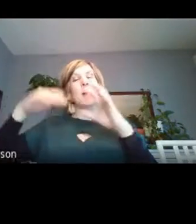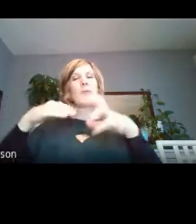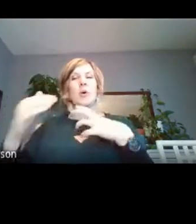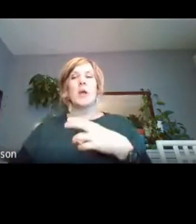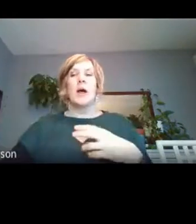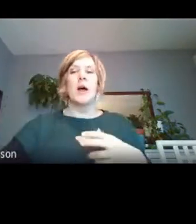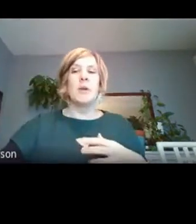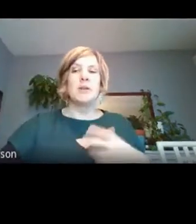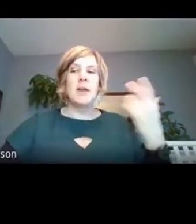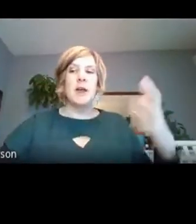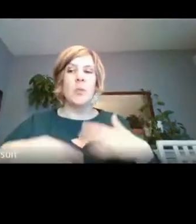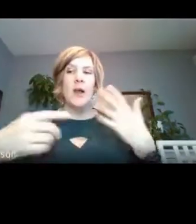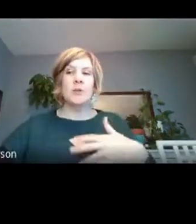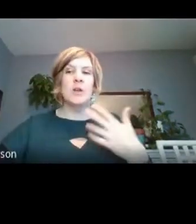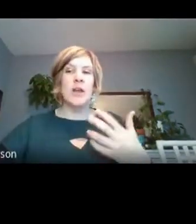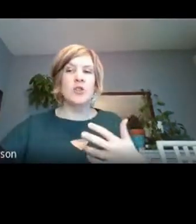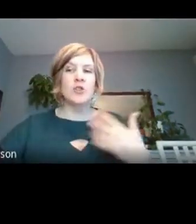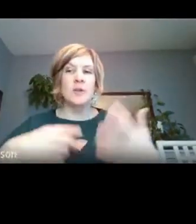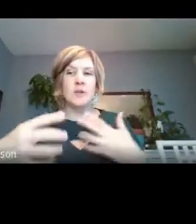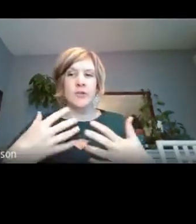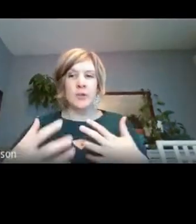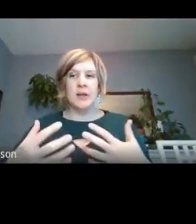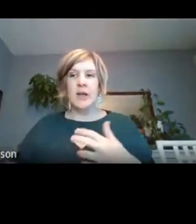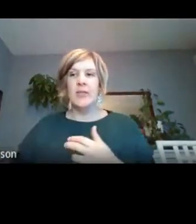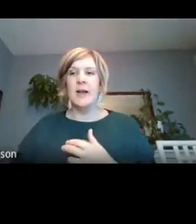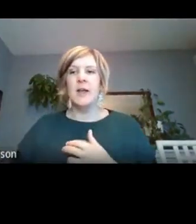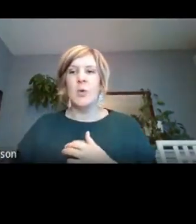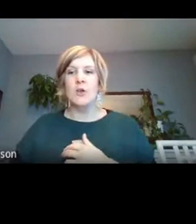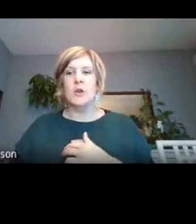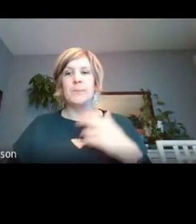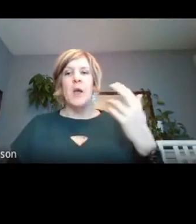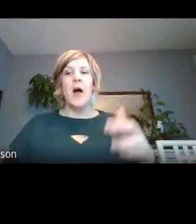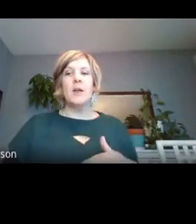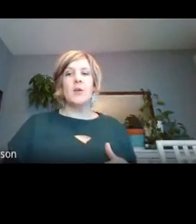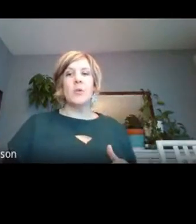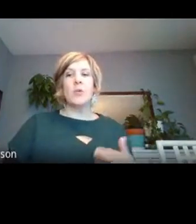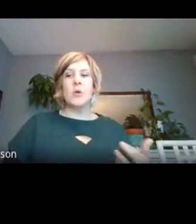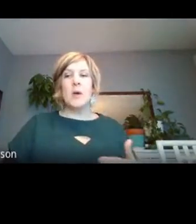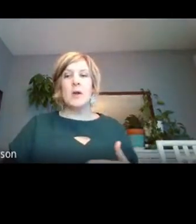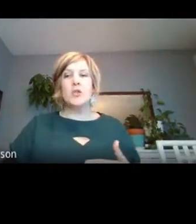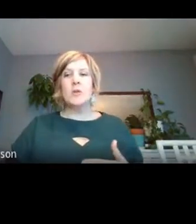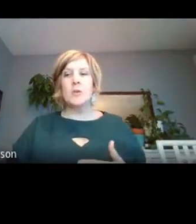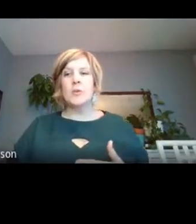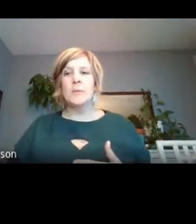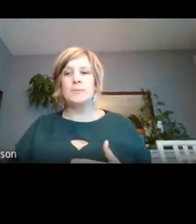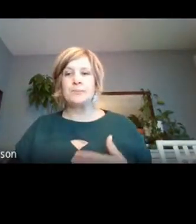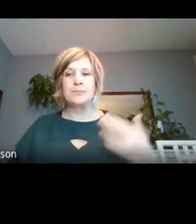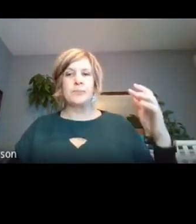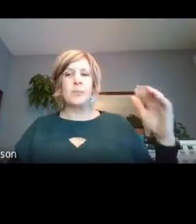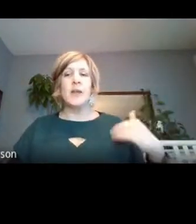can vote up so um it's again a way to engage students differently in that question i can also sort my questions